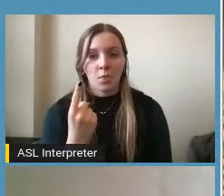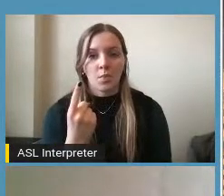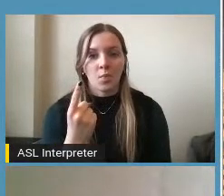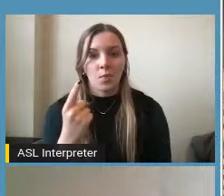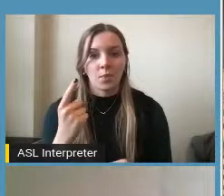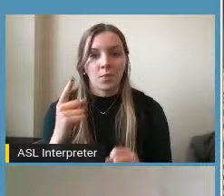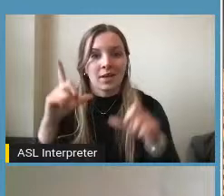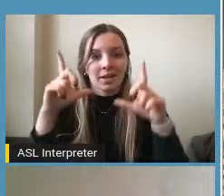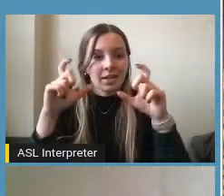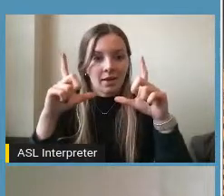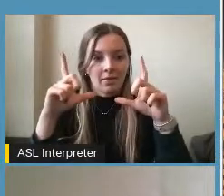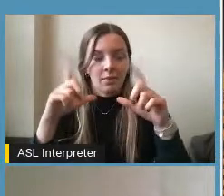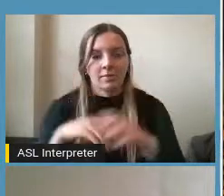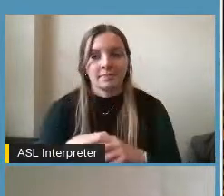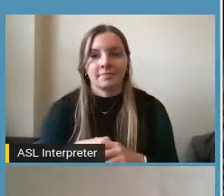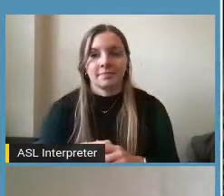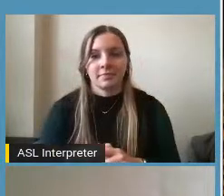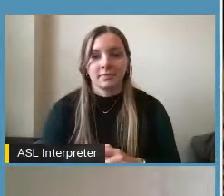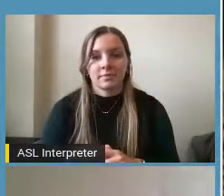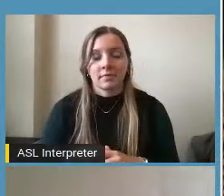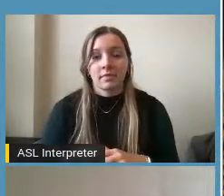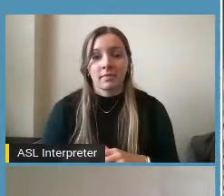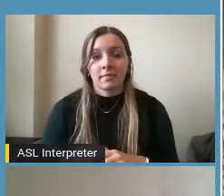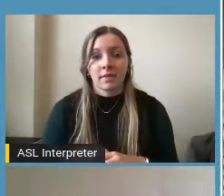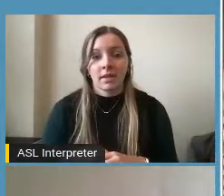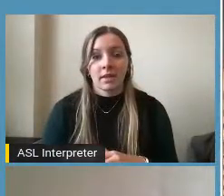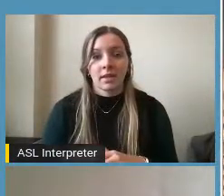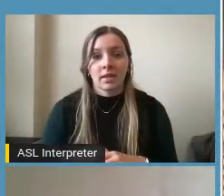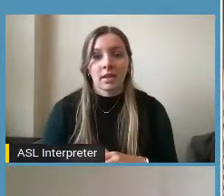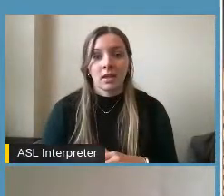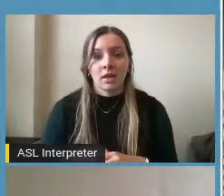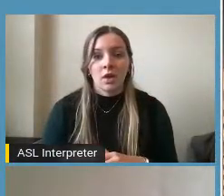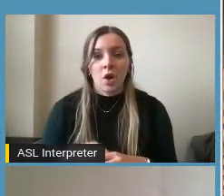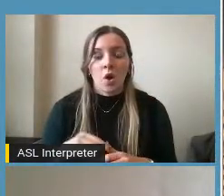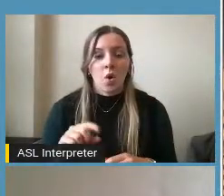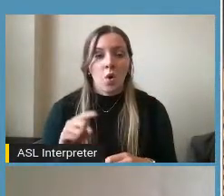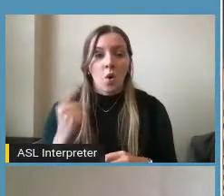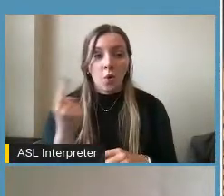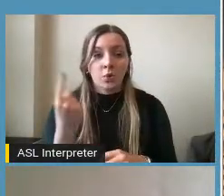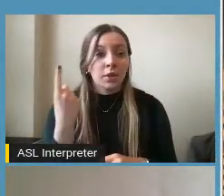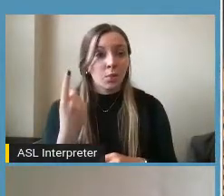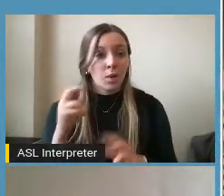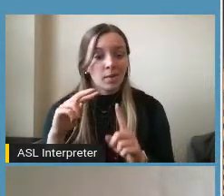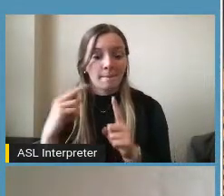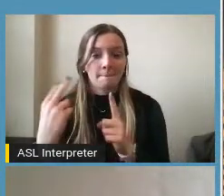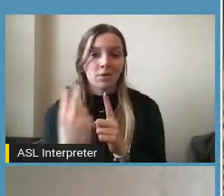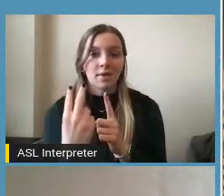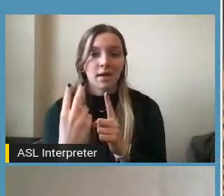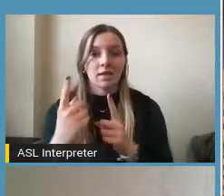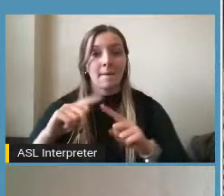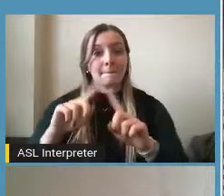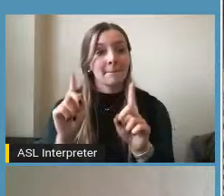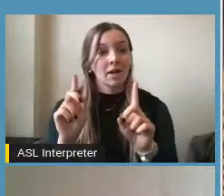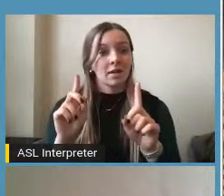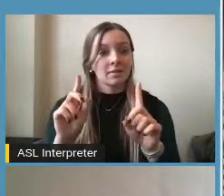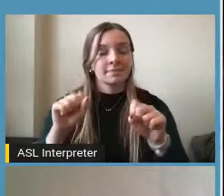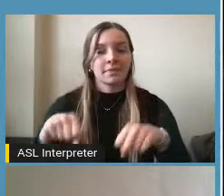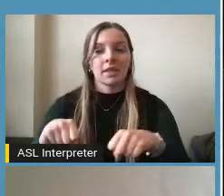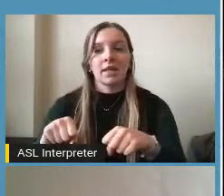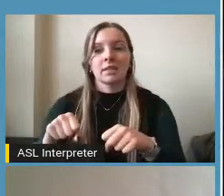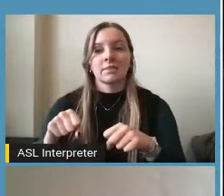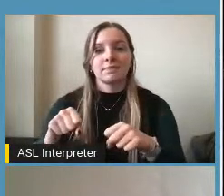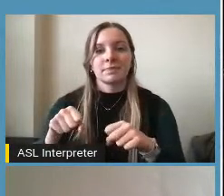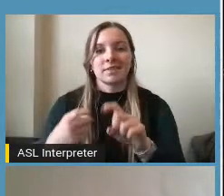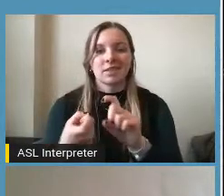of view, we can relight from any direction, and we can also employ mathematical